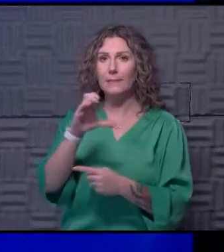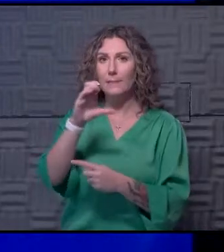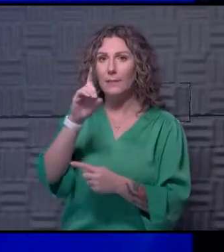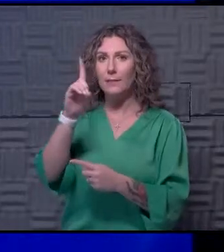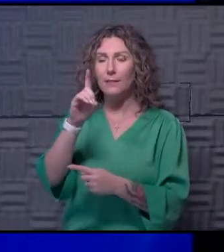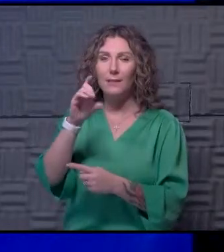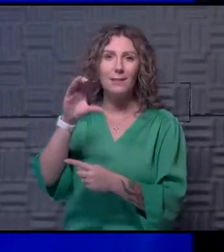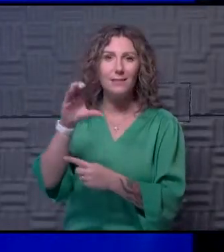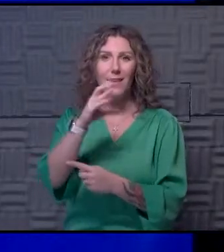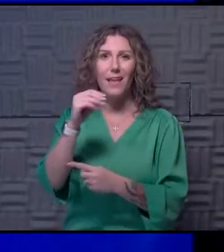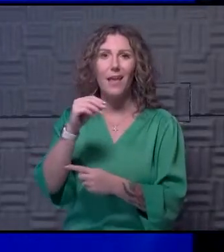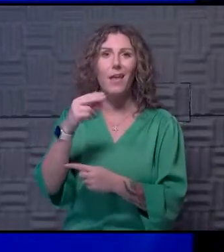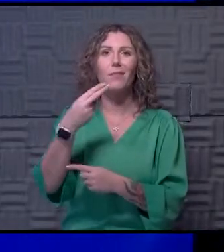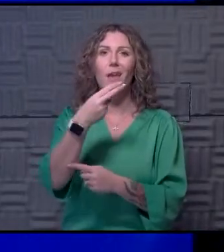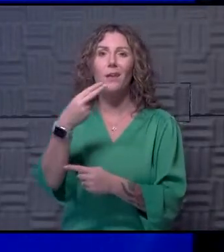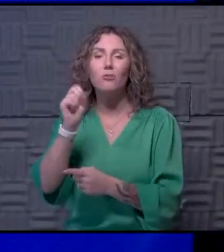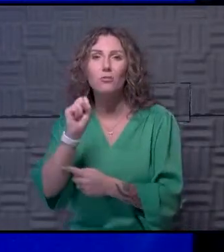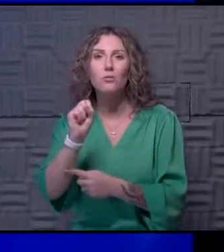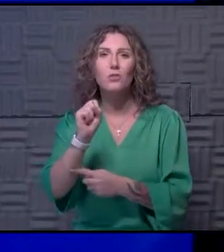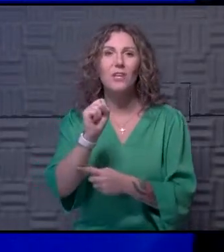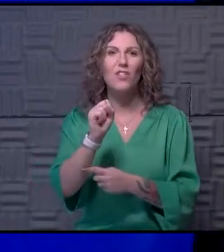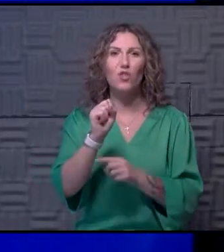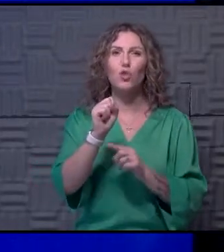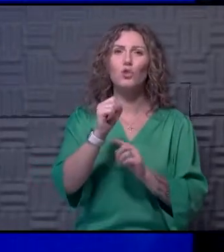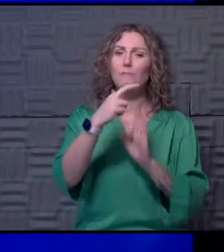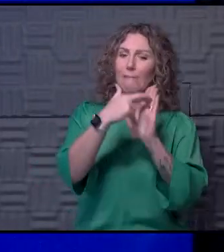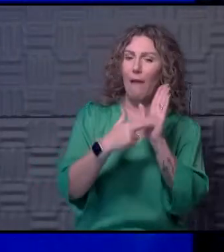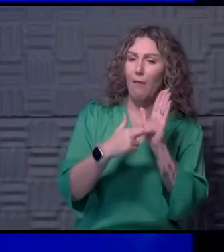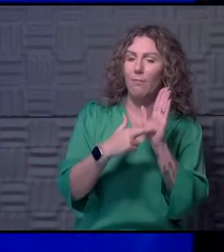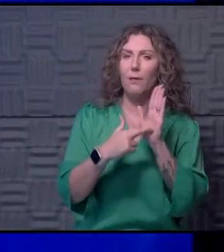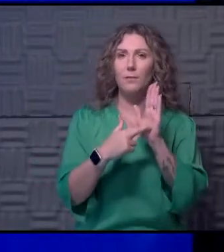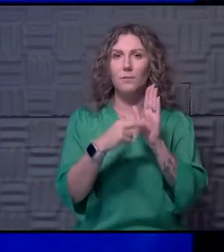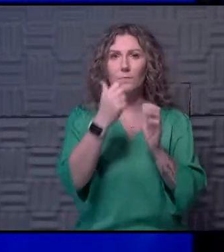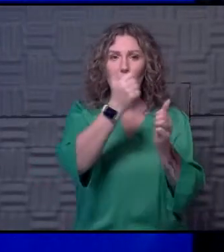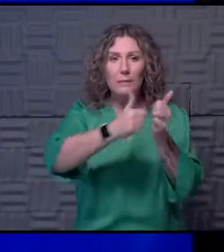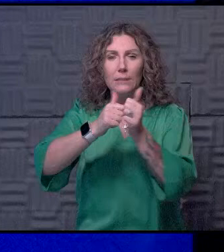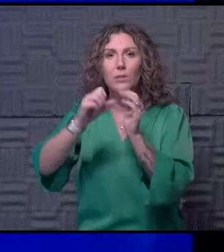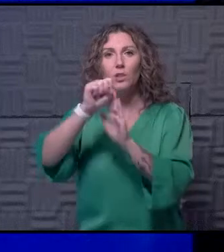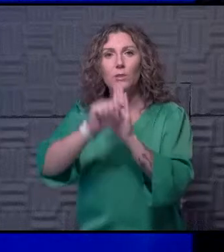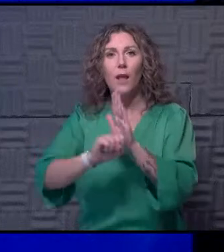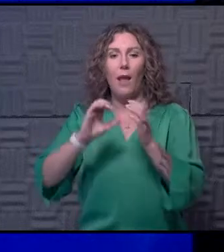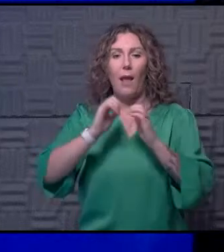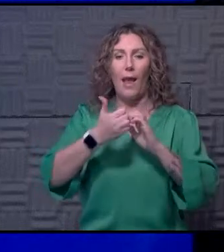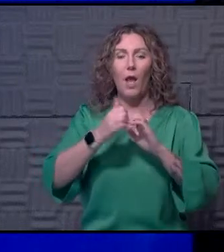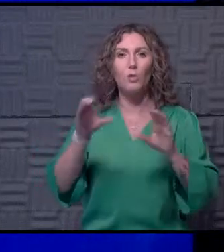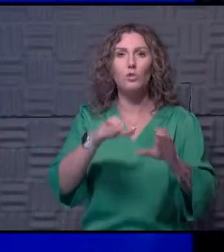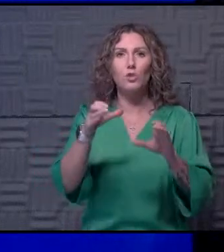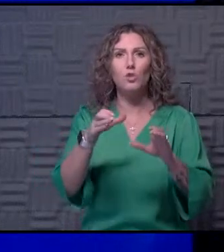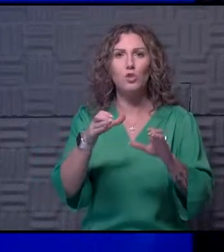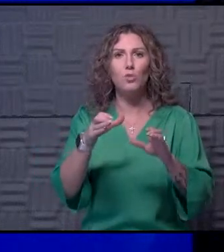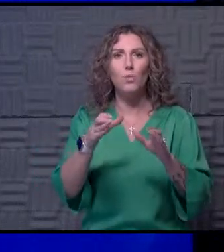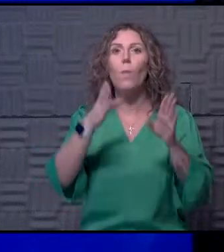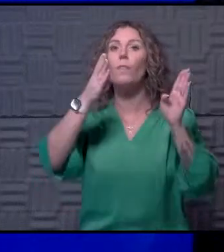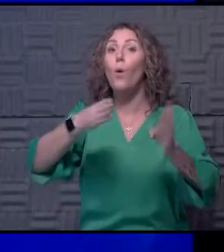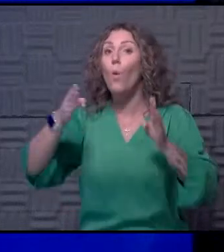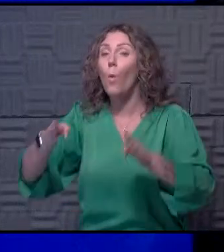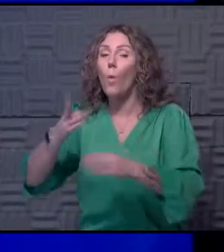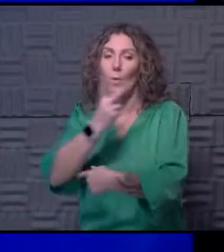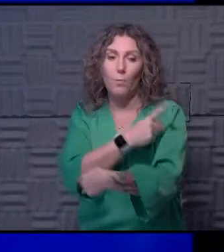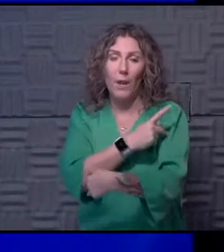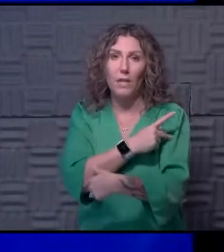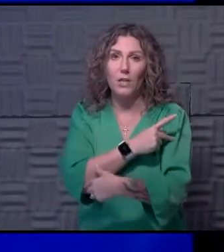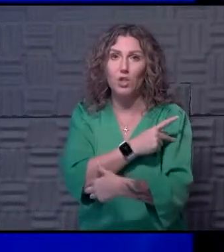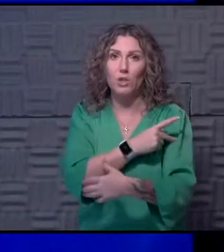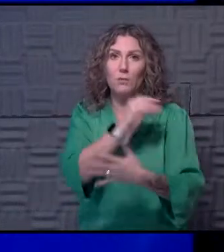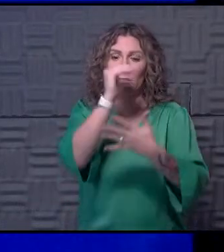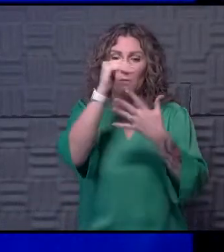CDC and the HHS have issued guidelines to states of how to do this. in terms of the rank order of patients. And then once it gets